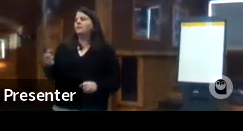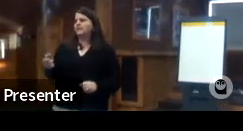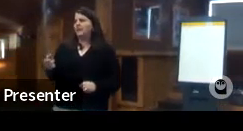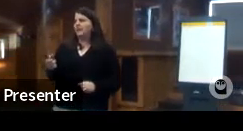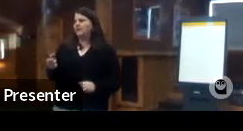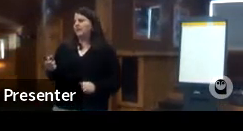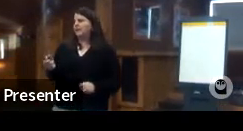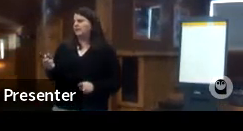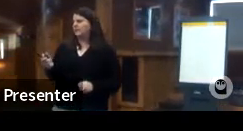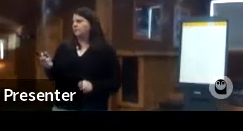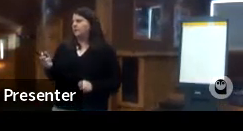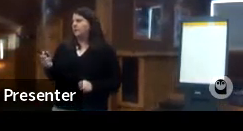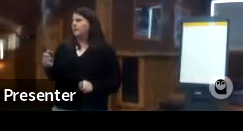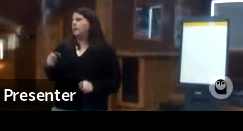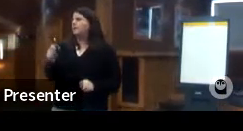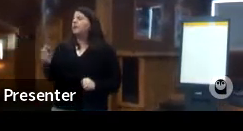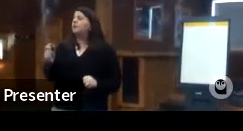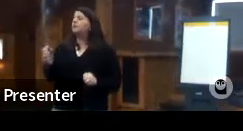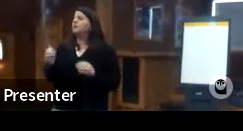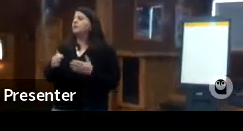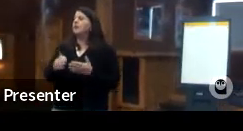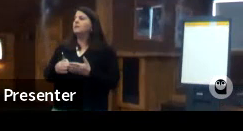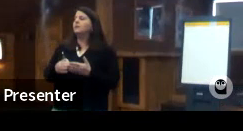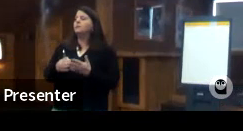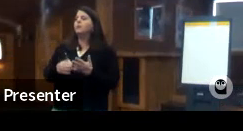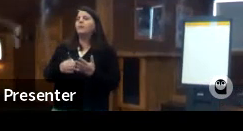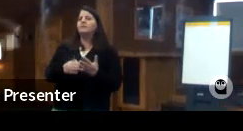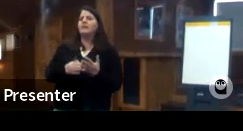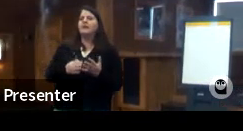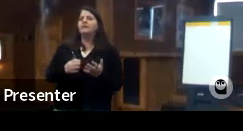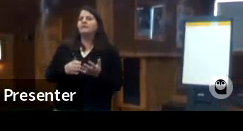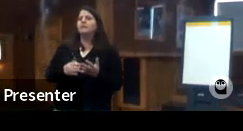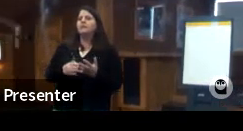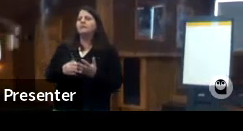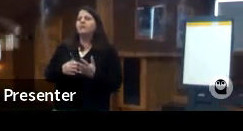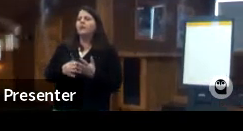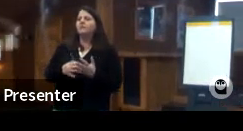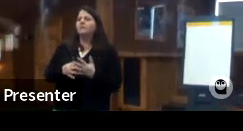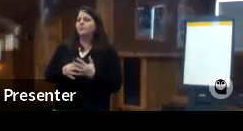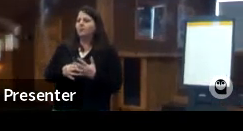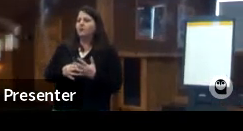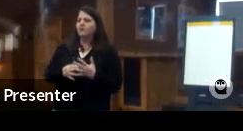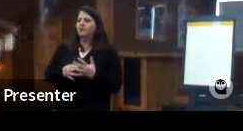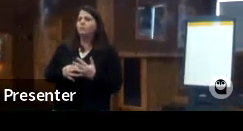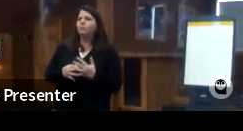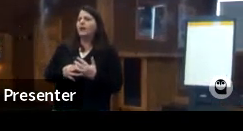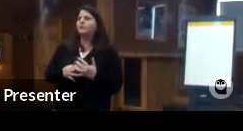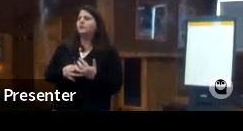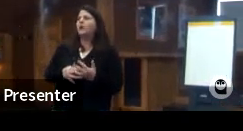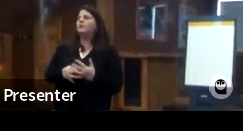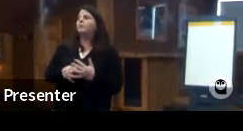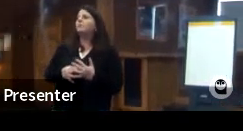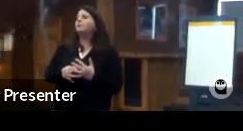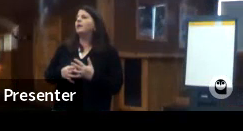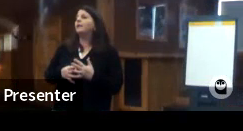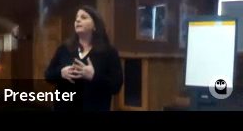should I not be saying in this case? There are certain things, and the reason why you ask that is there are things that we have stipulated to prior